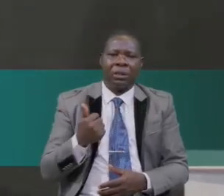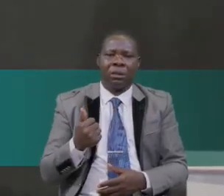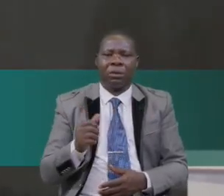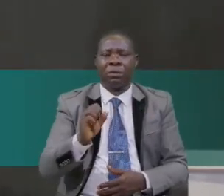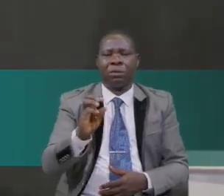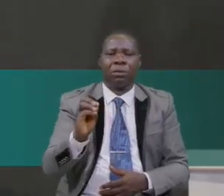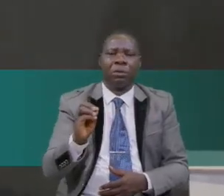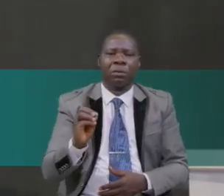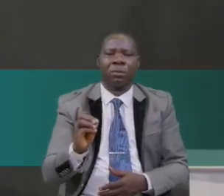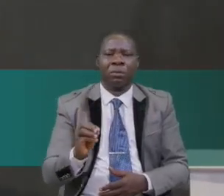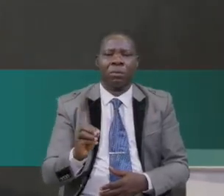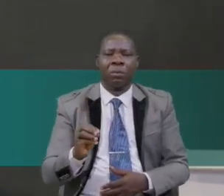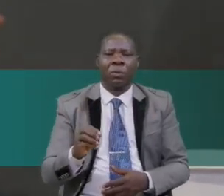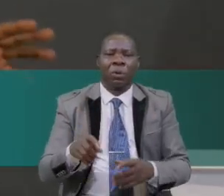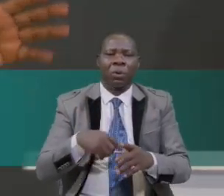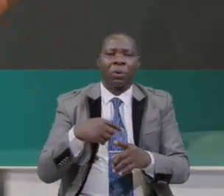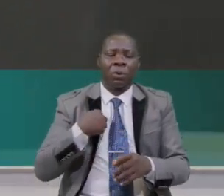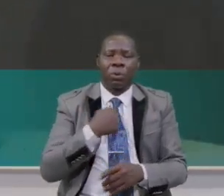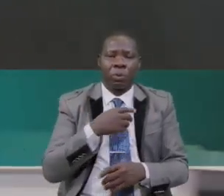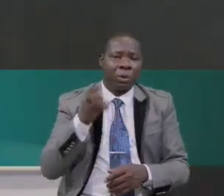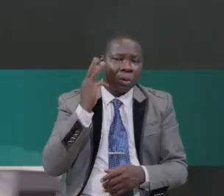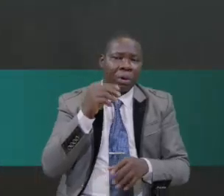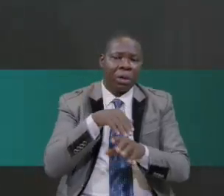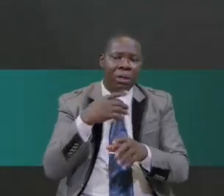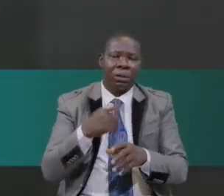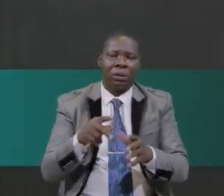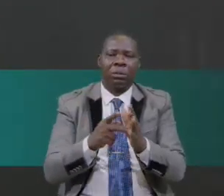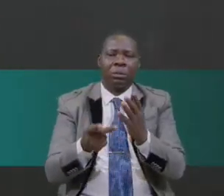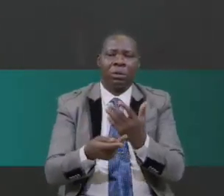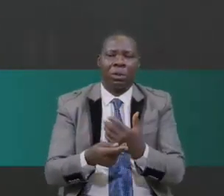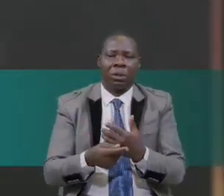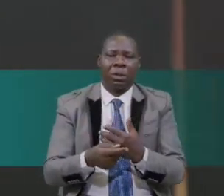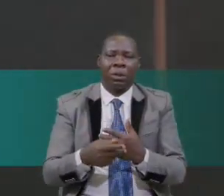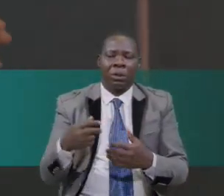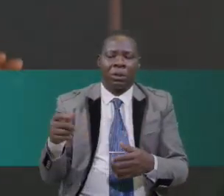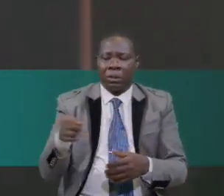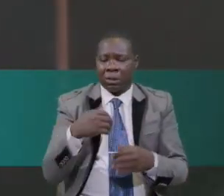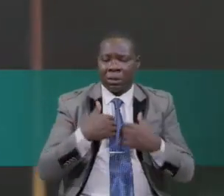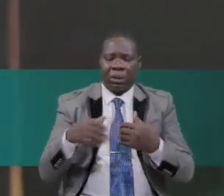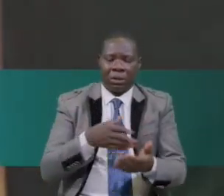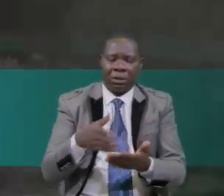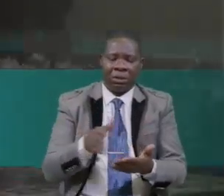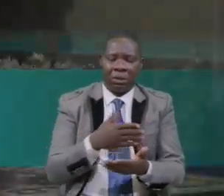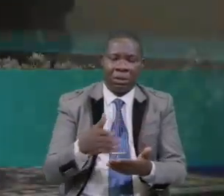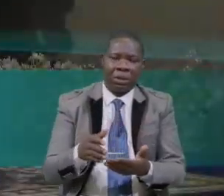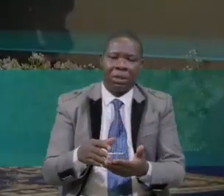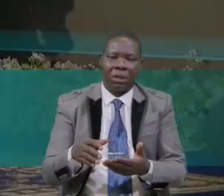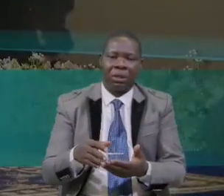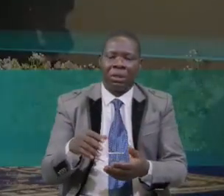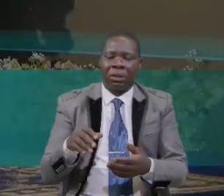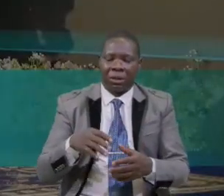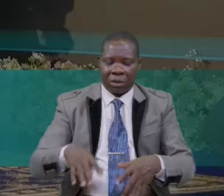we were there on the crusade field, and where they had sang choruses, they had sang a congregational song and all